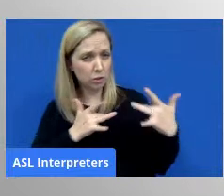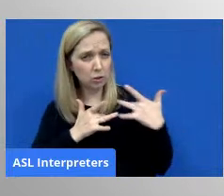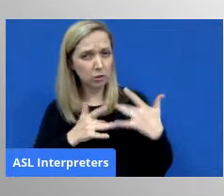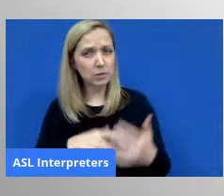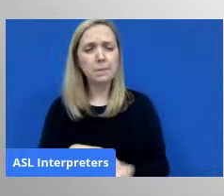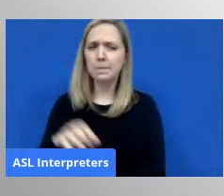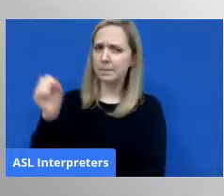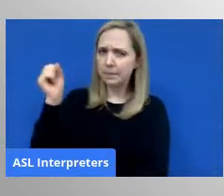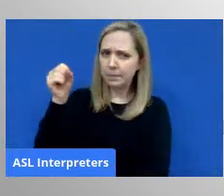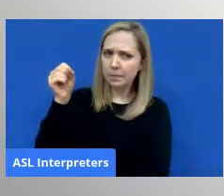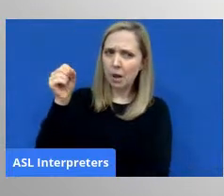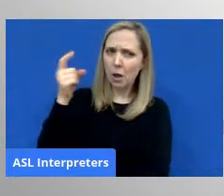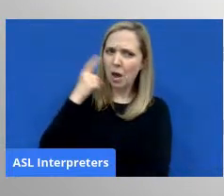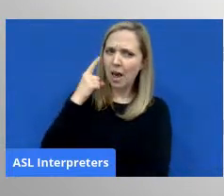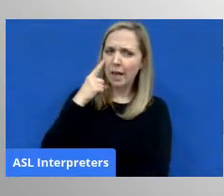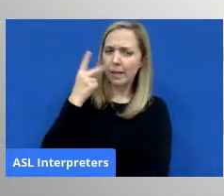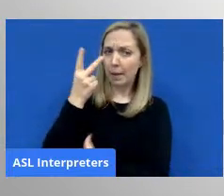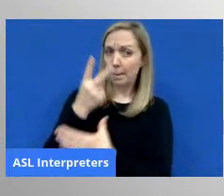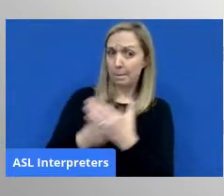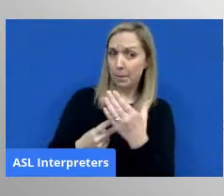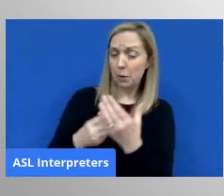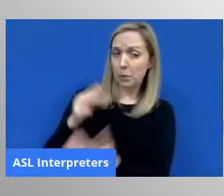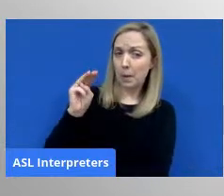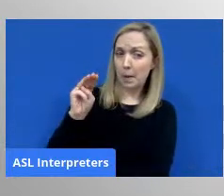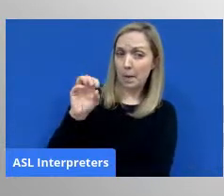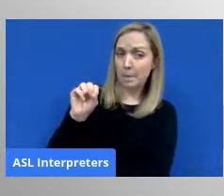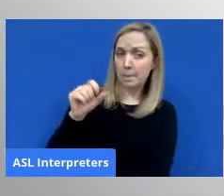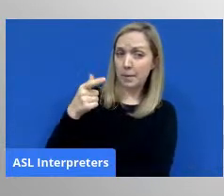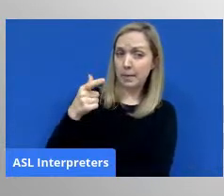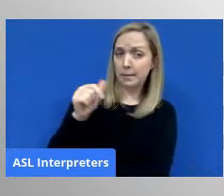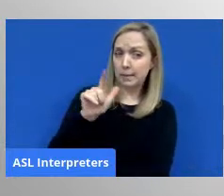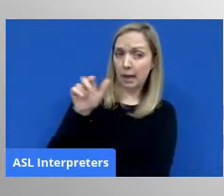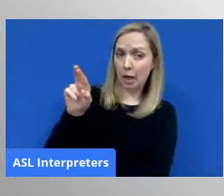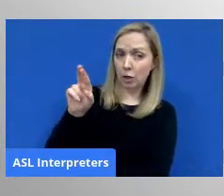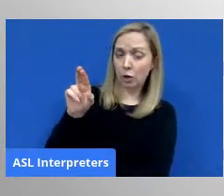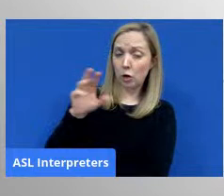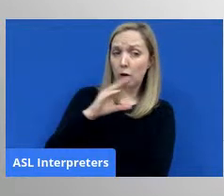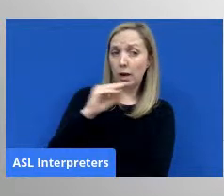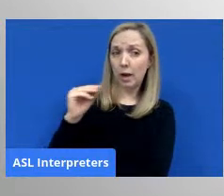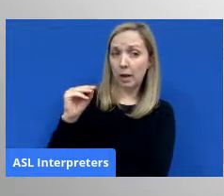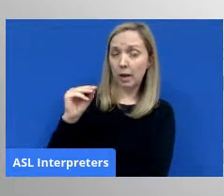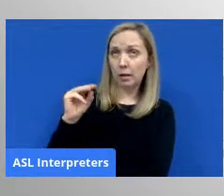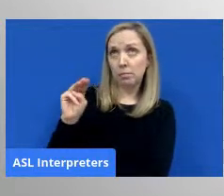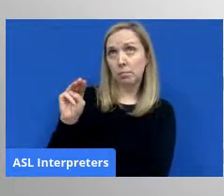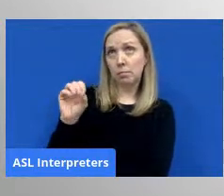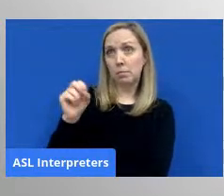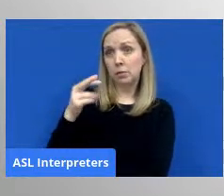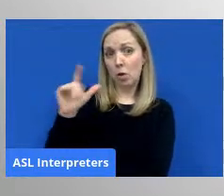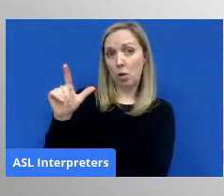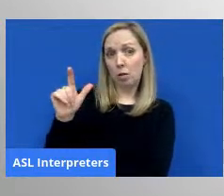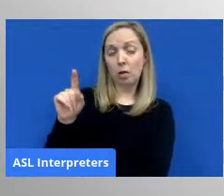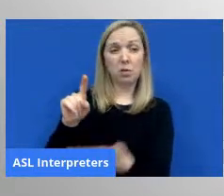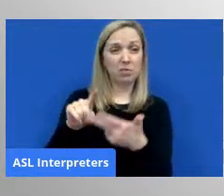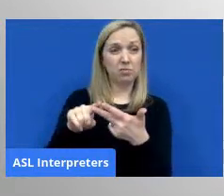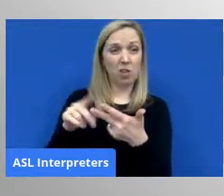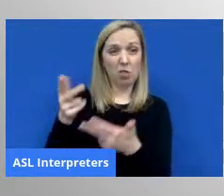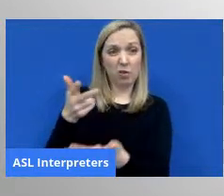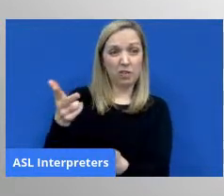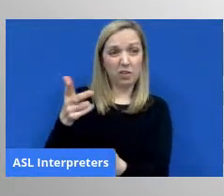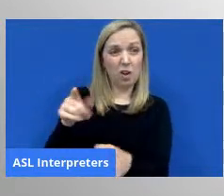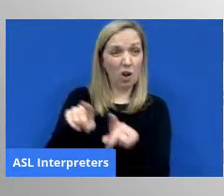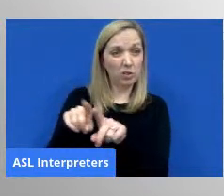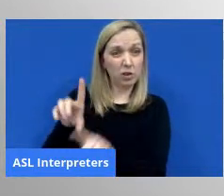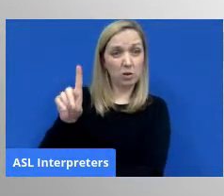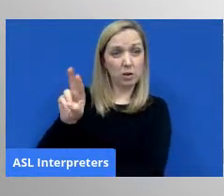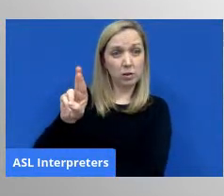well, I think both Ms. Gallagher and Ms. Hull, and well, actually all three, Dr. Anderson